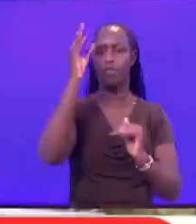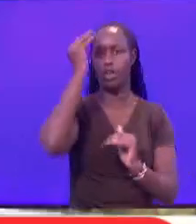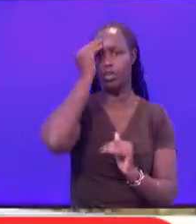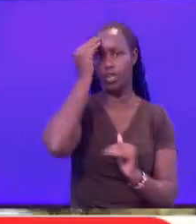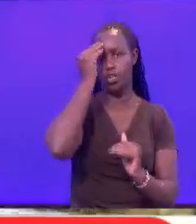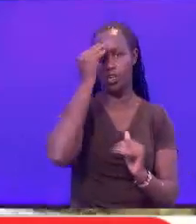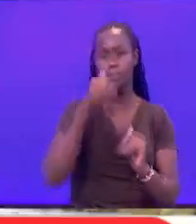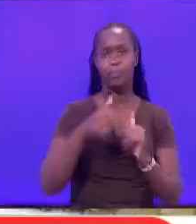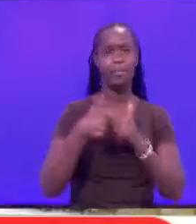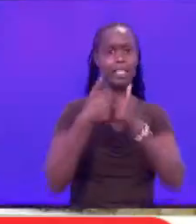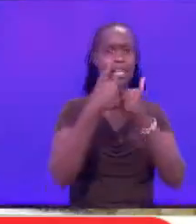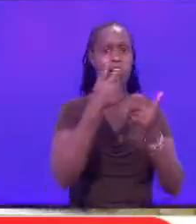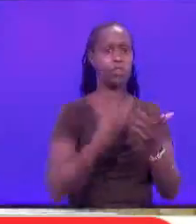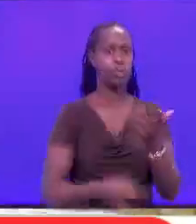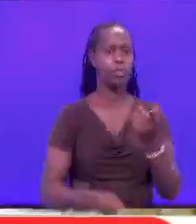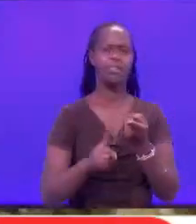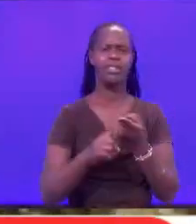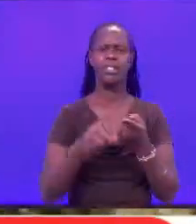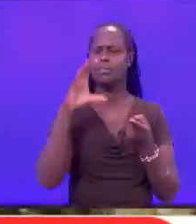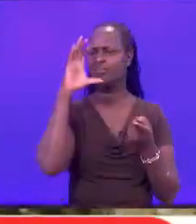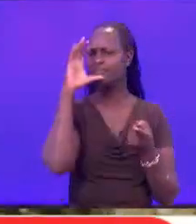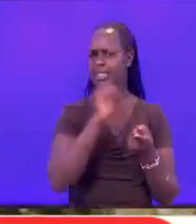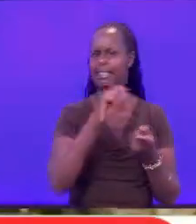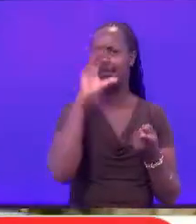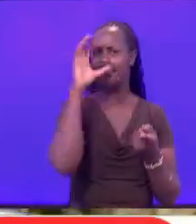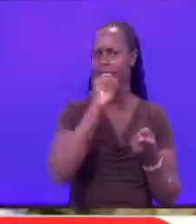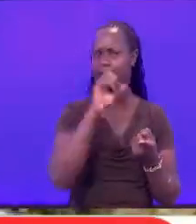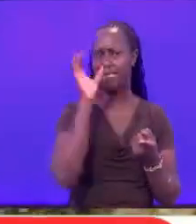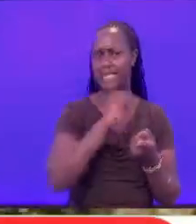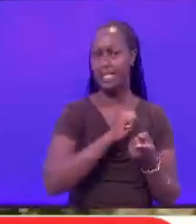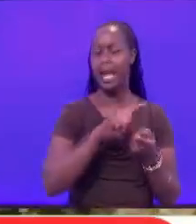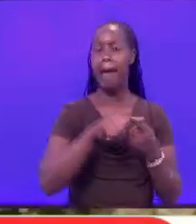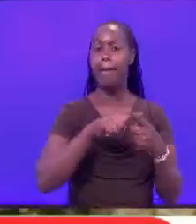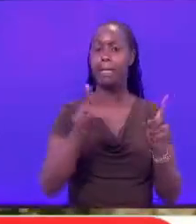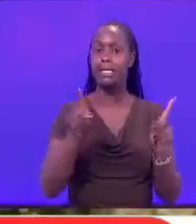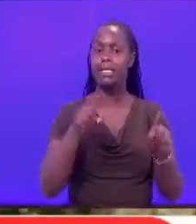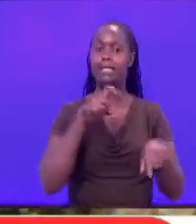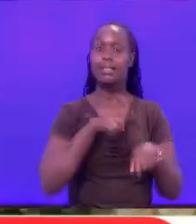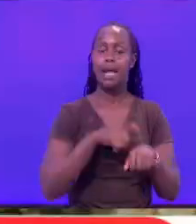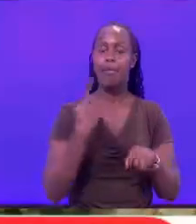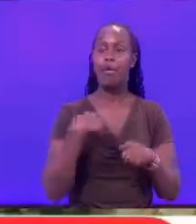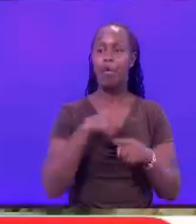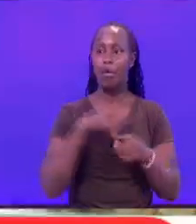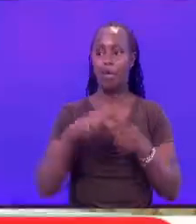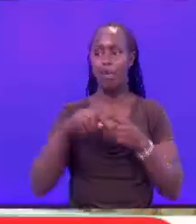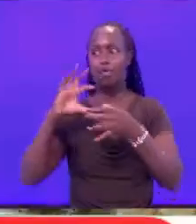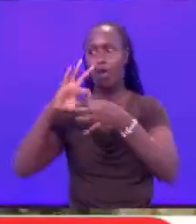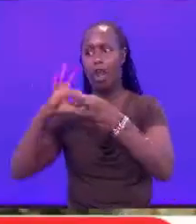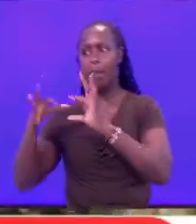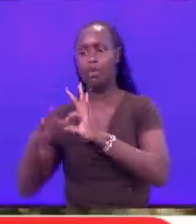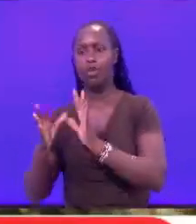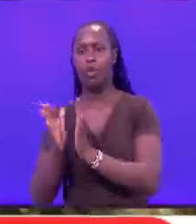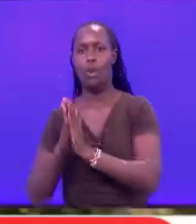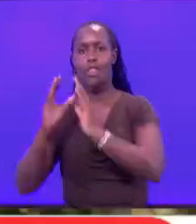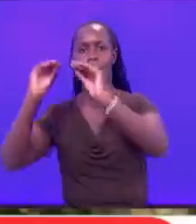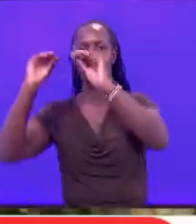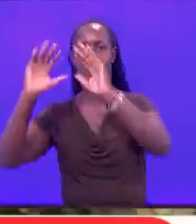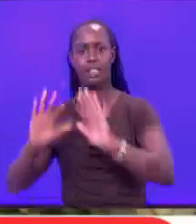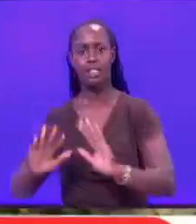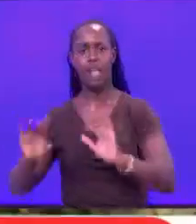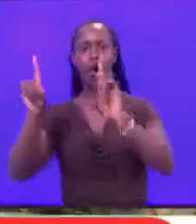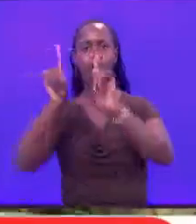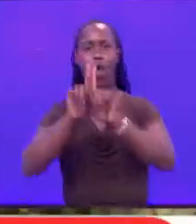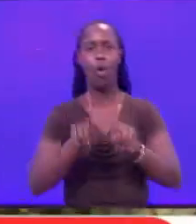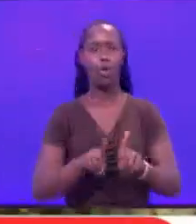one, ilikuwa hiyo ya absenteeism. But vile tulienda tukakolaborate na walimu, na venye tumekuwa